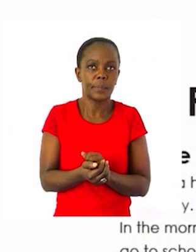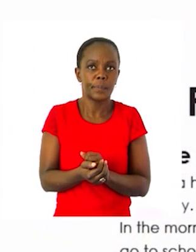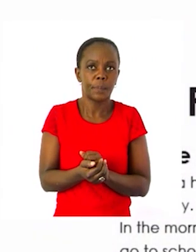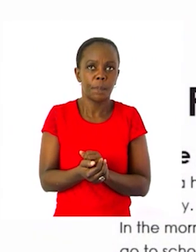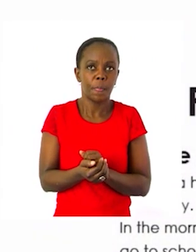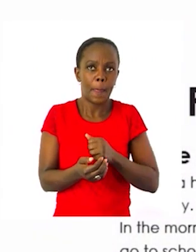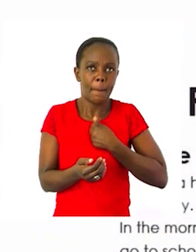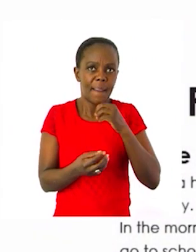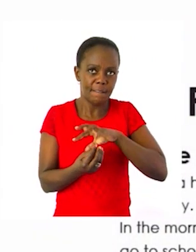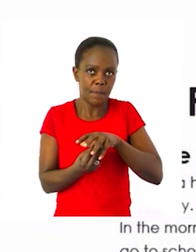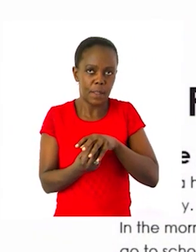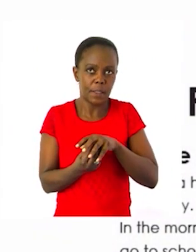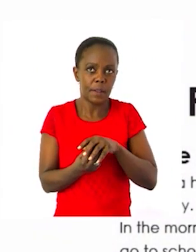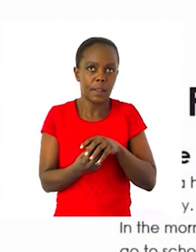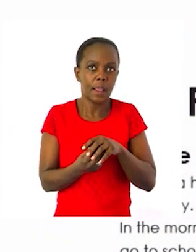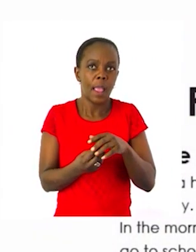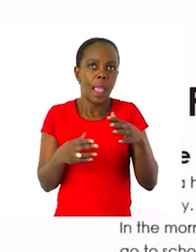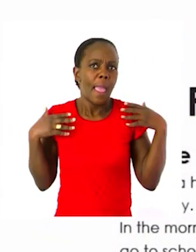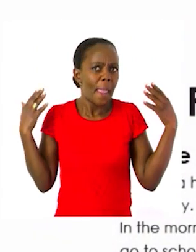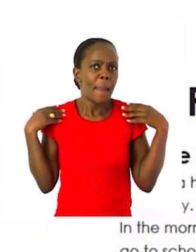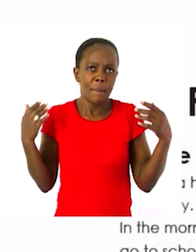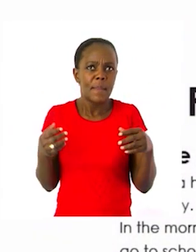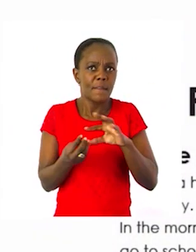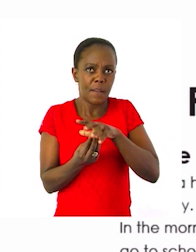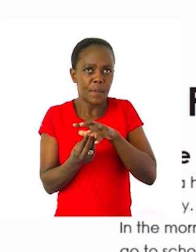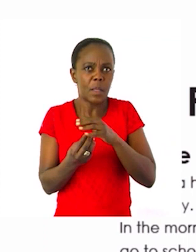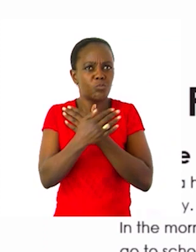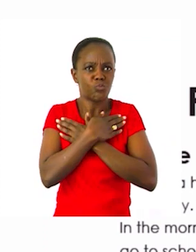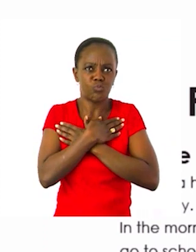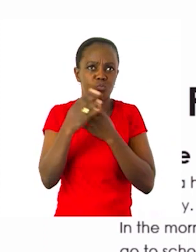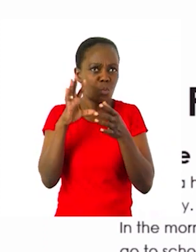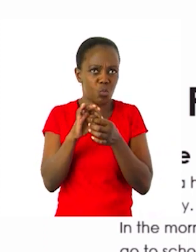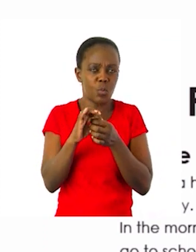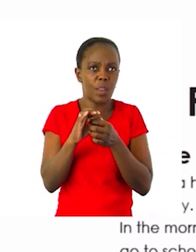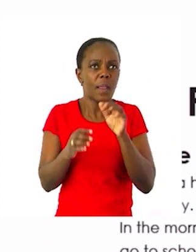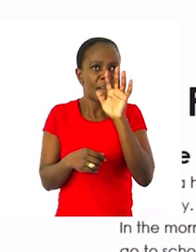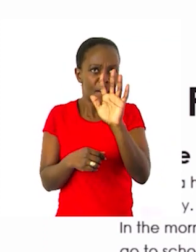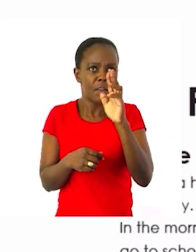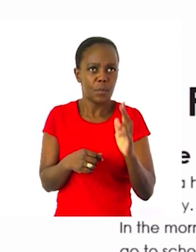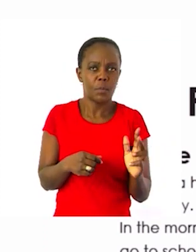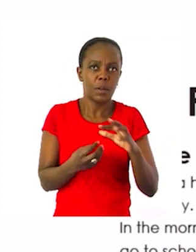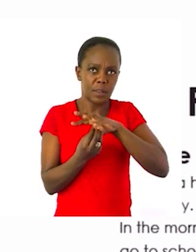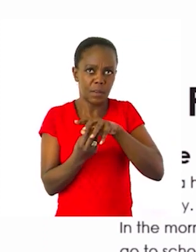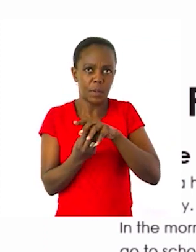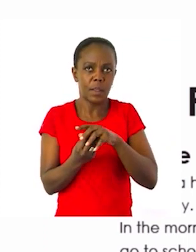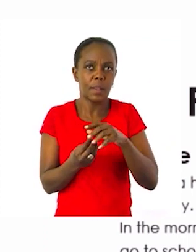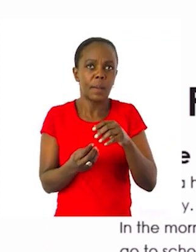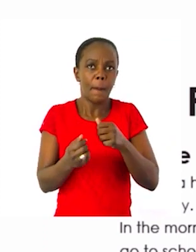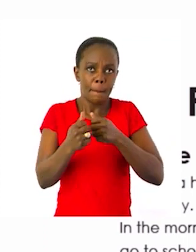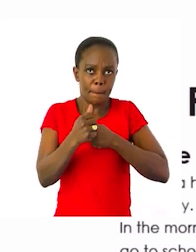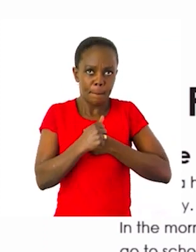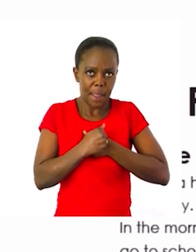My family. We are a happy family. We love our home. There are 5 people in our family. They